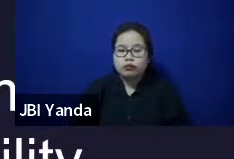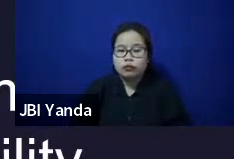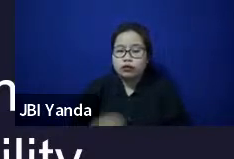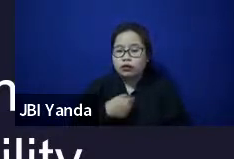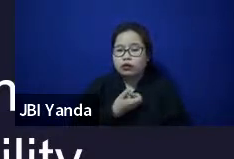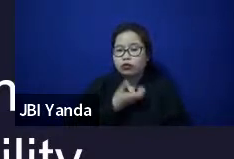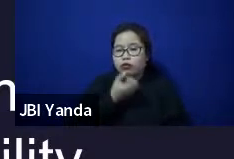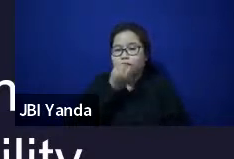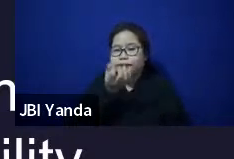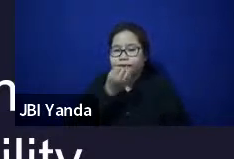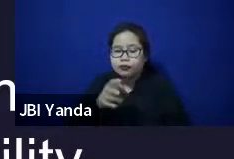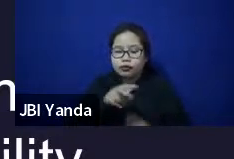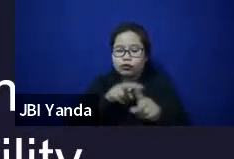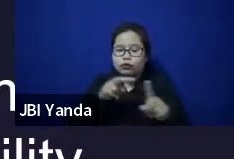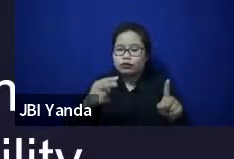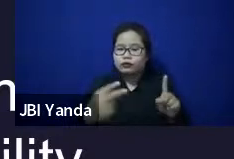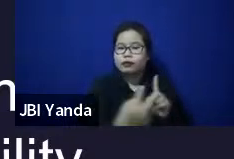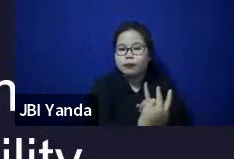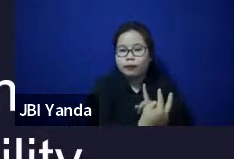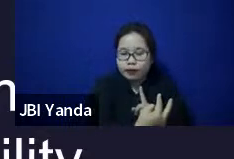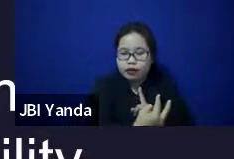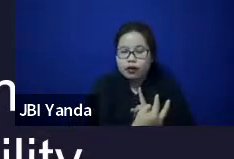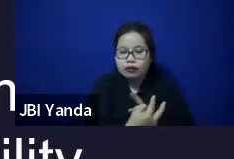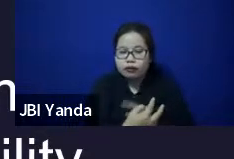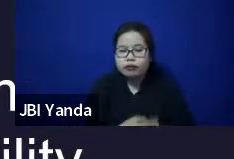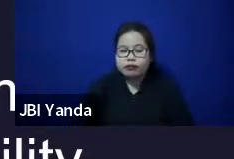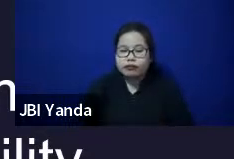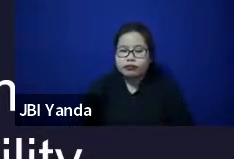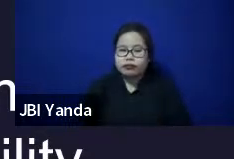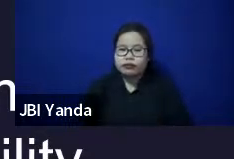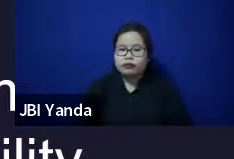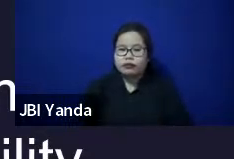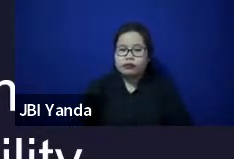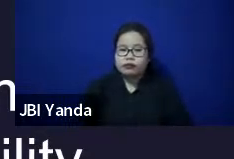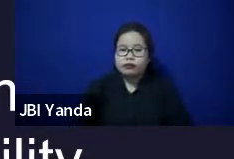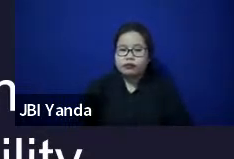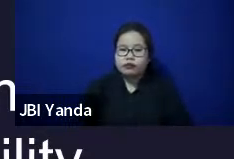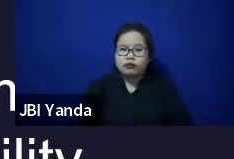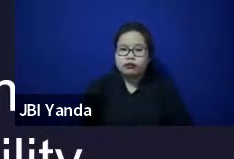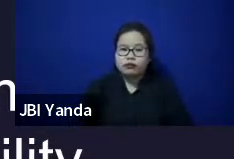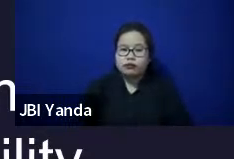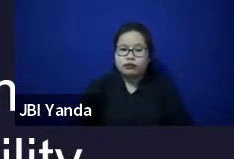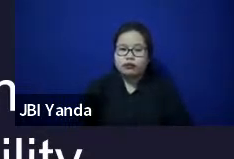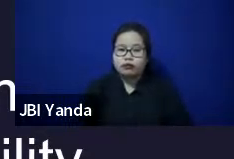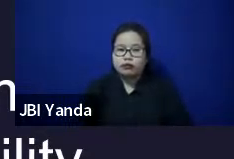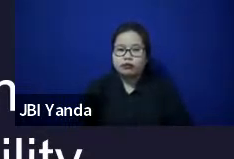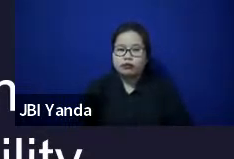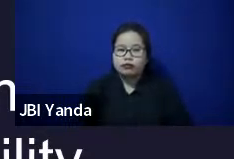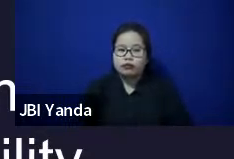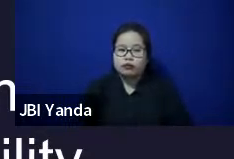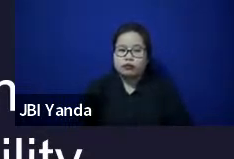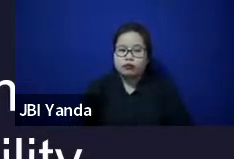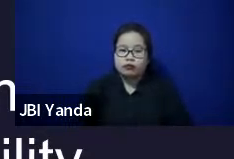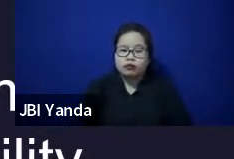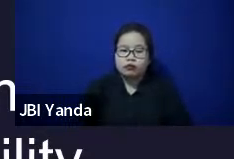then will include a broader scope of bringing others and